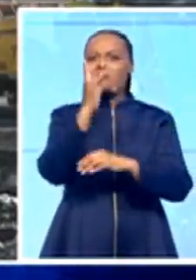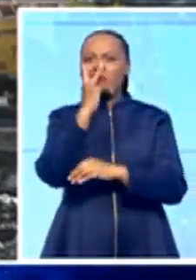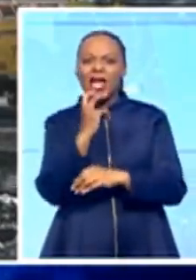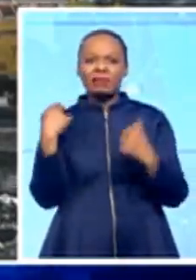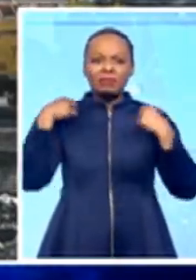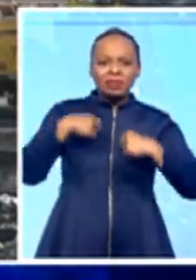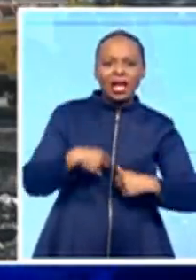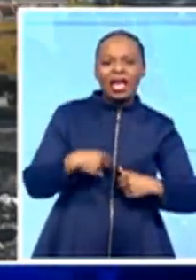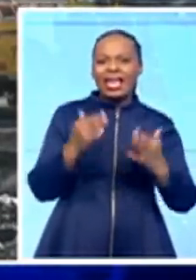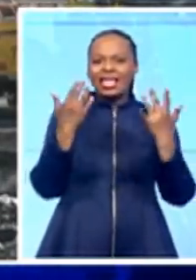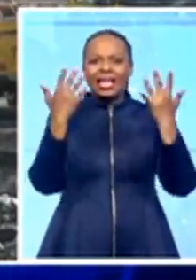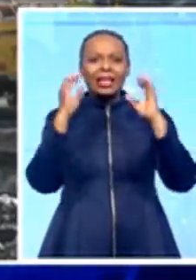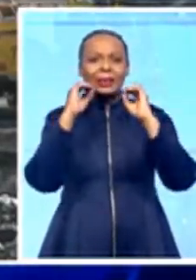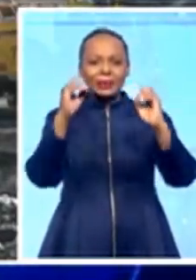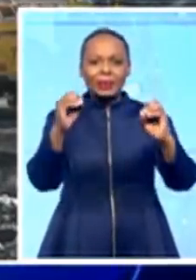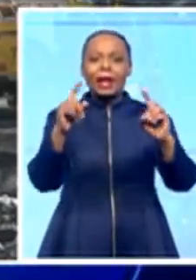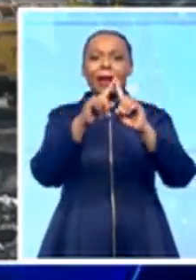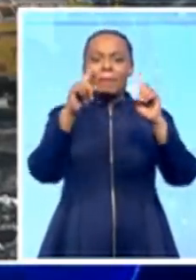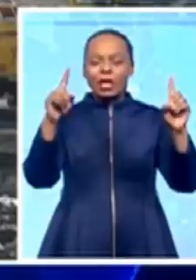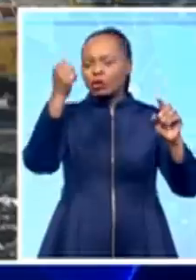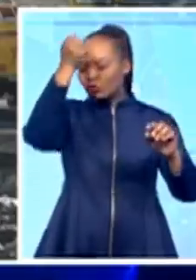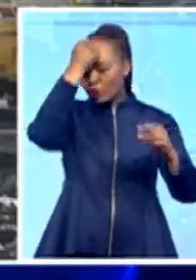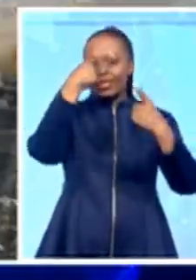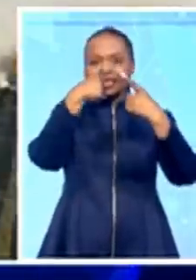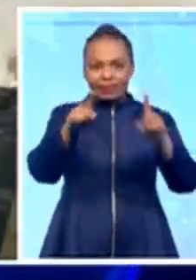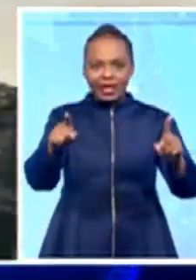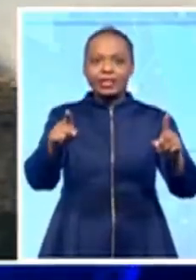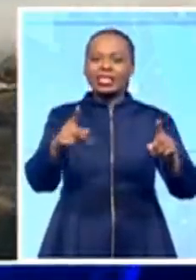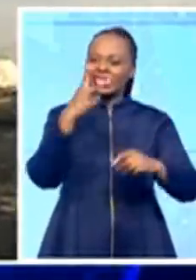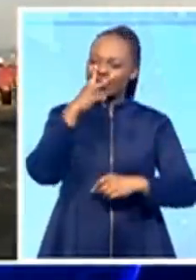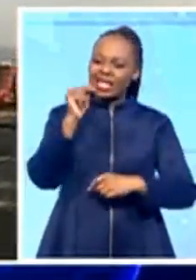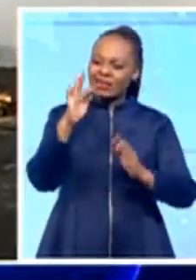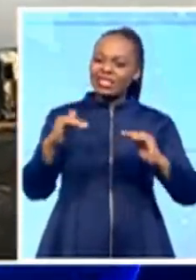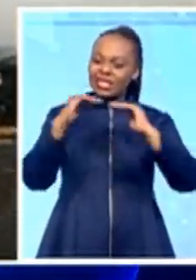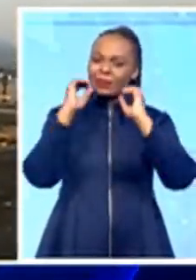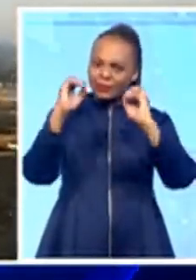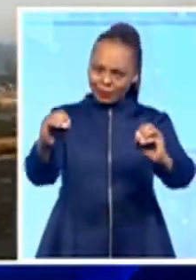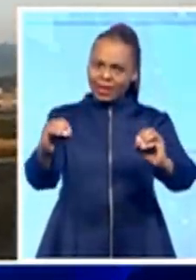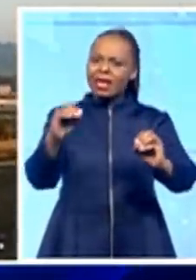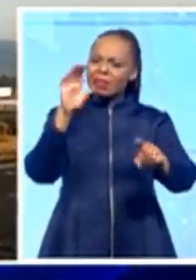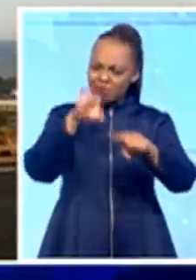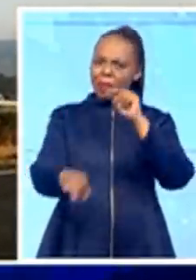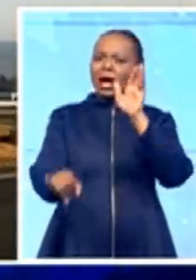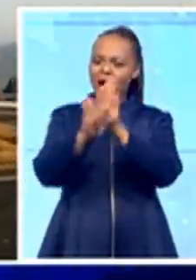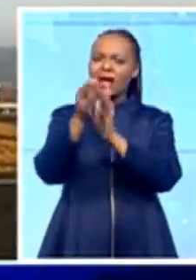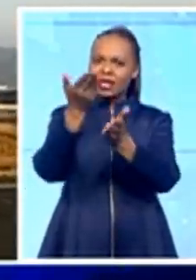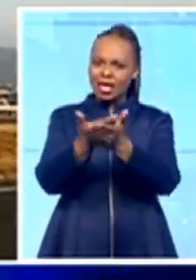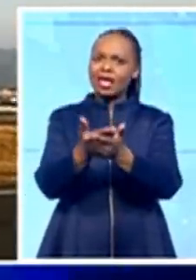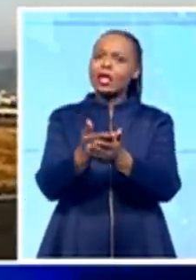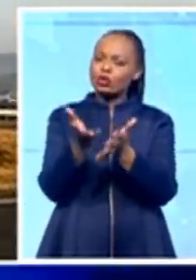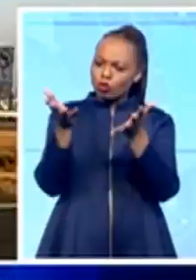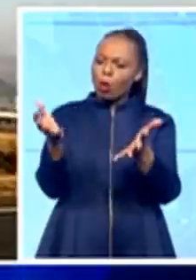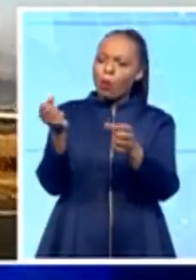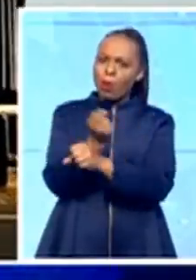stupid. They can see when injustice is being done. What has happened to President Zuma, the very first person in the democratic South